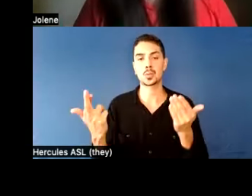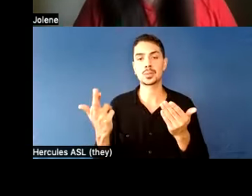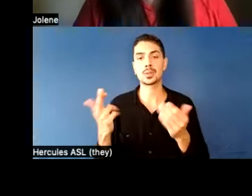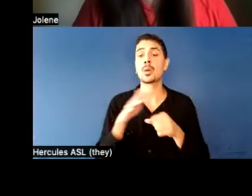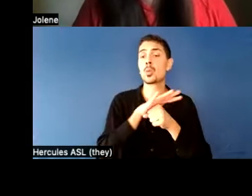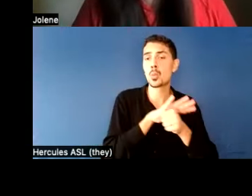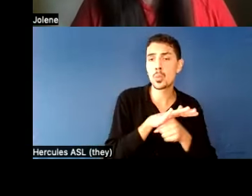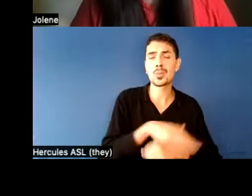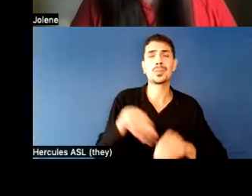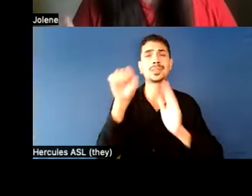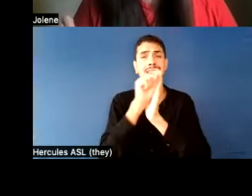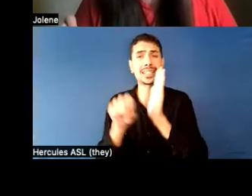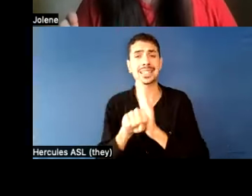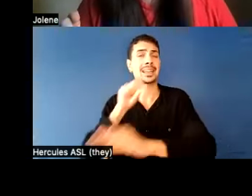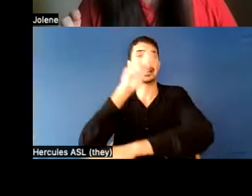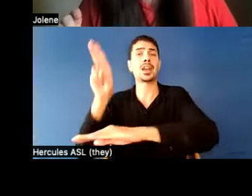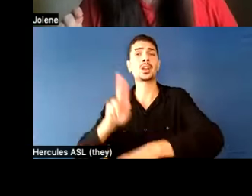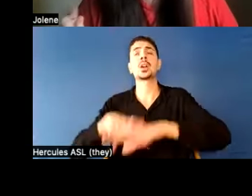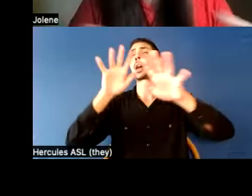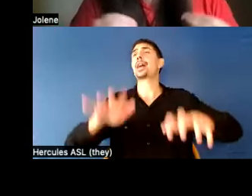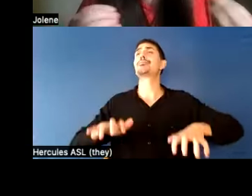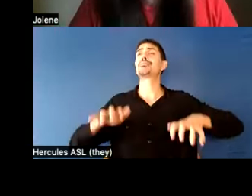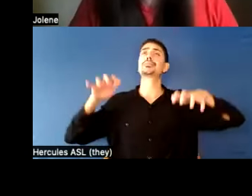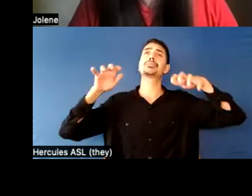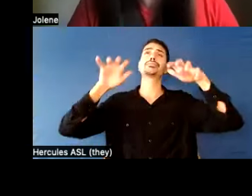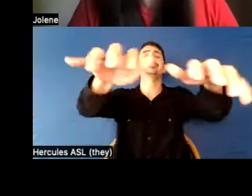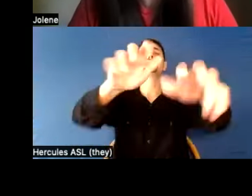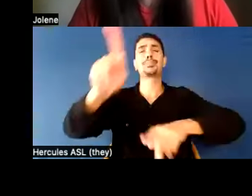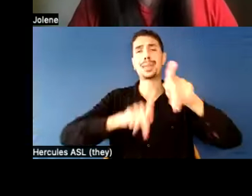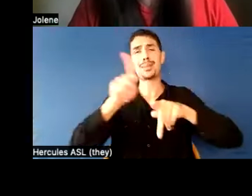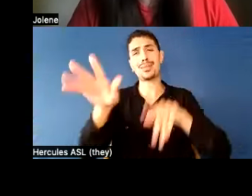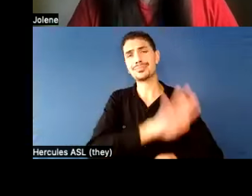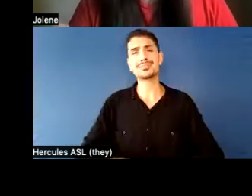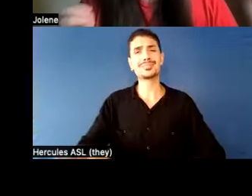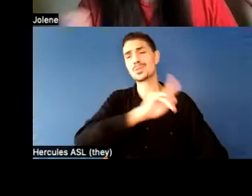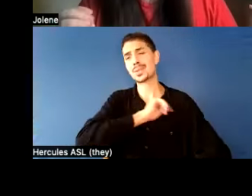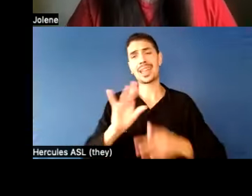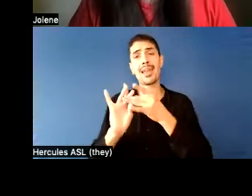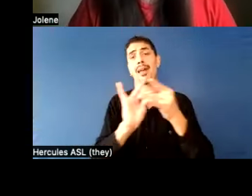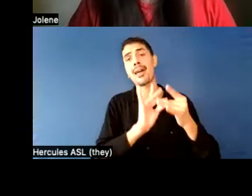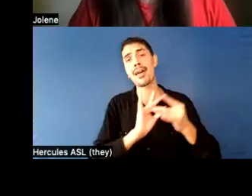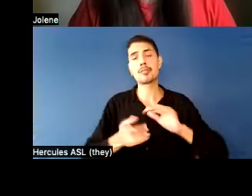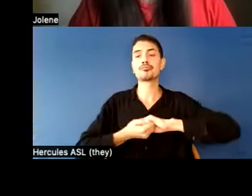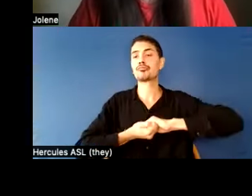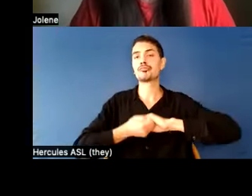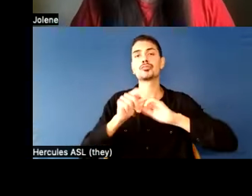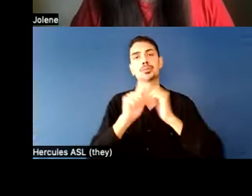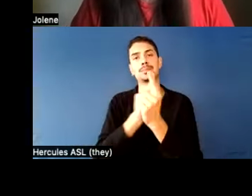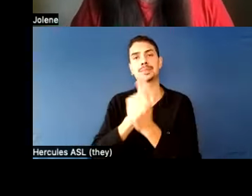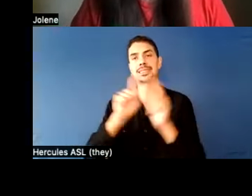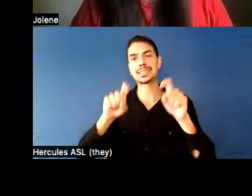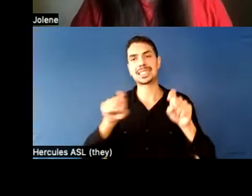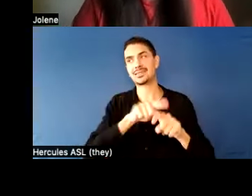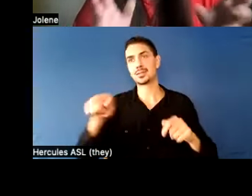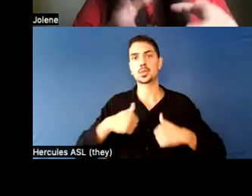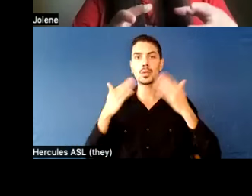many people out there that we can all be better connecting with. to meet those needs of survivors. And I think that sometimes